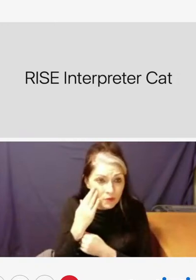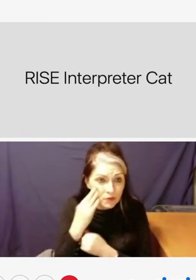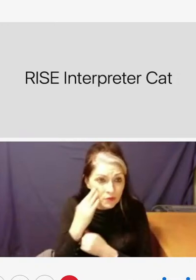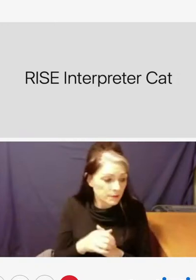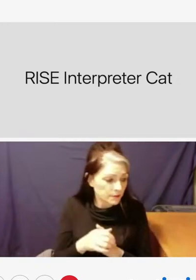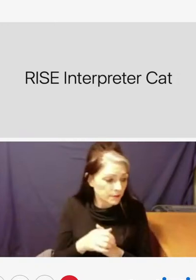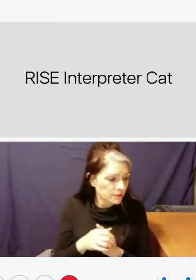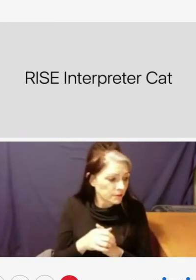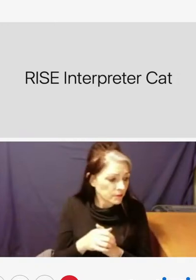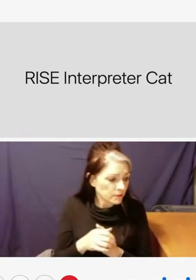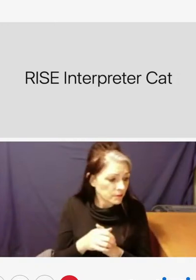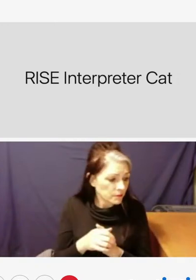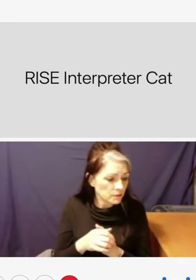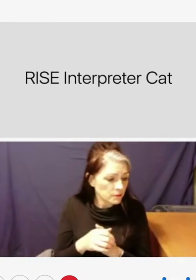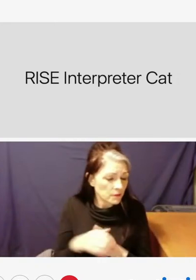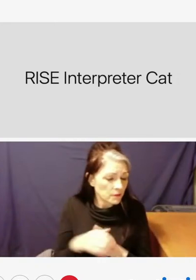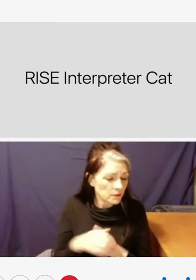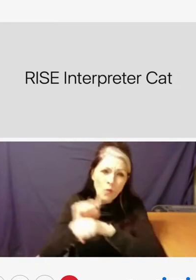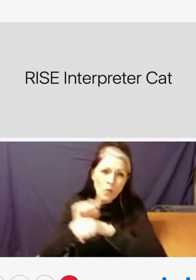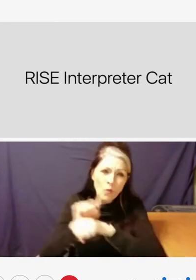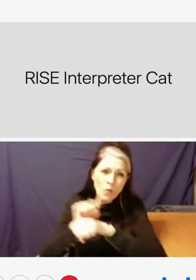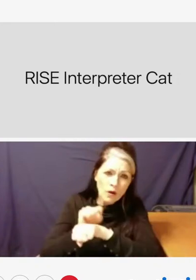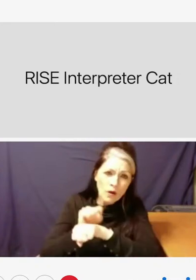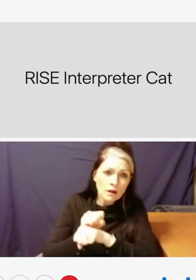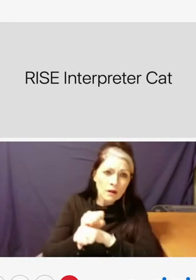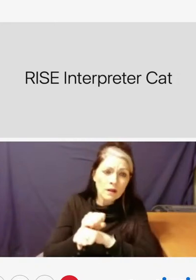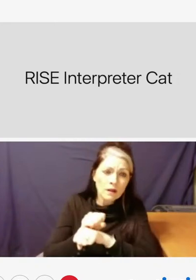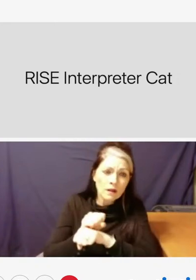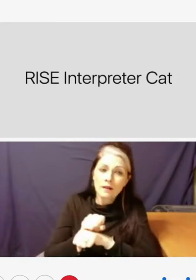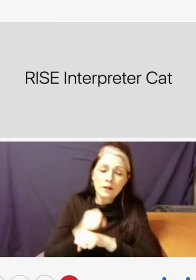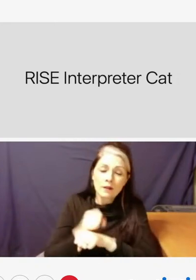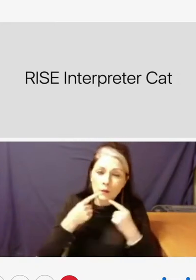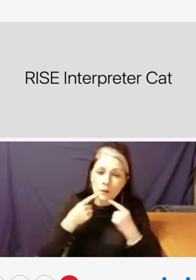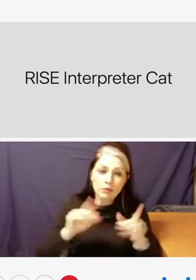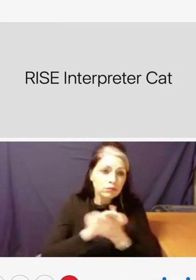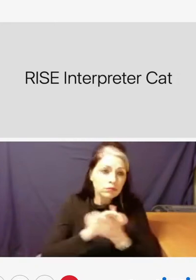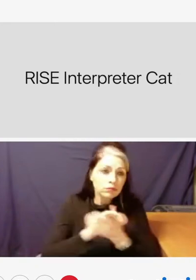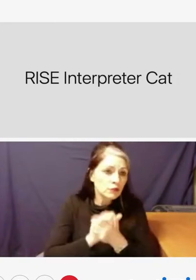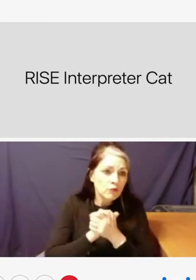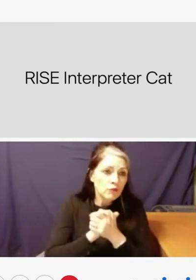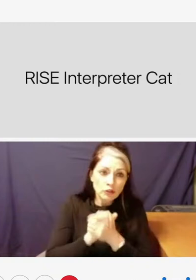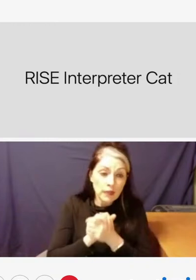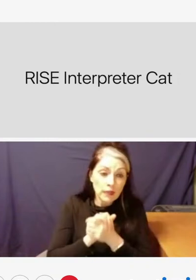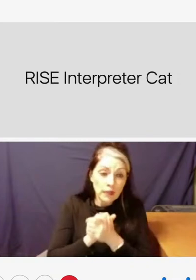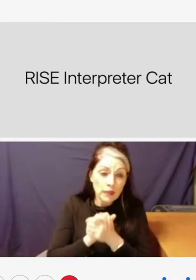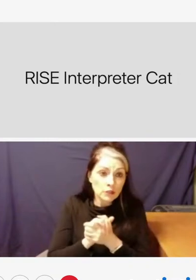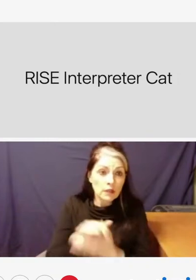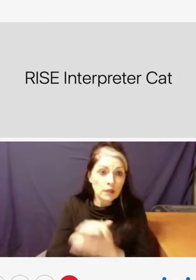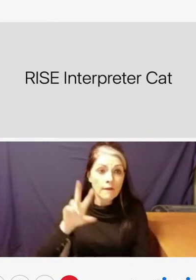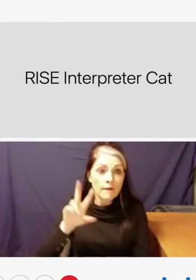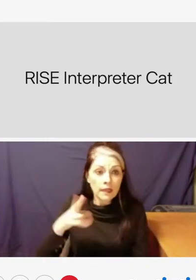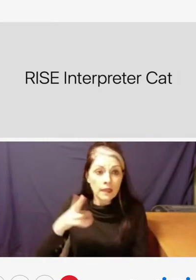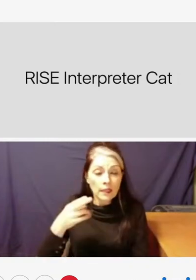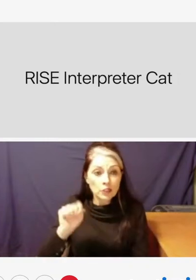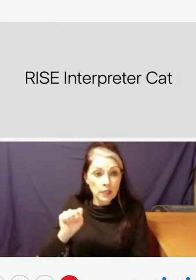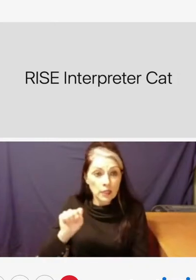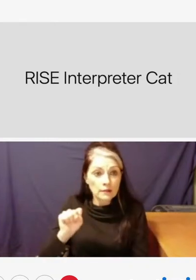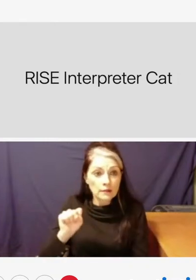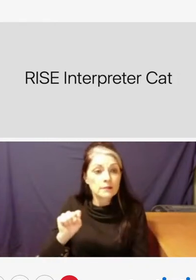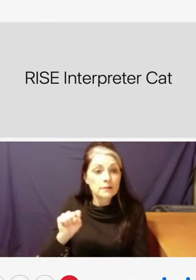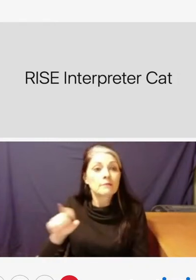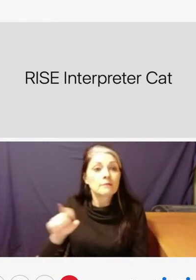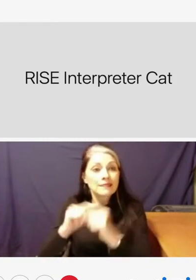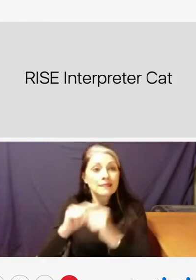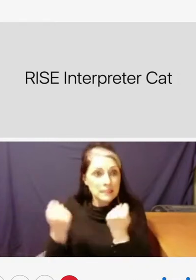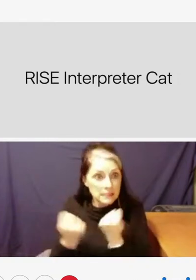hard and it's paid off congratulations to our BHS Virtual Enterprise team case of armor